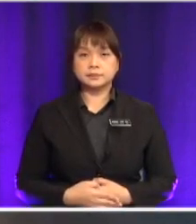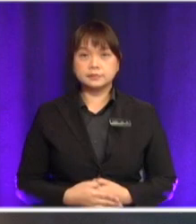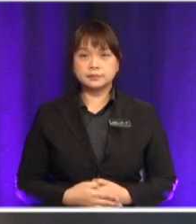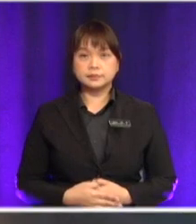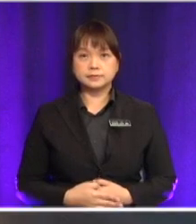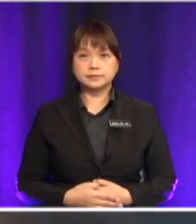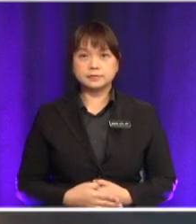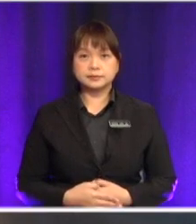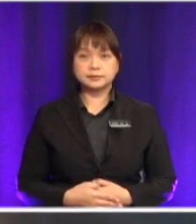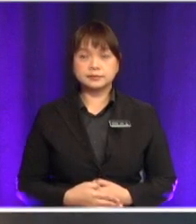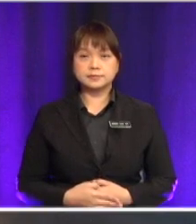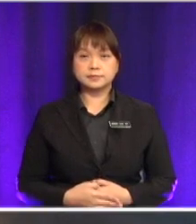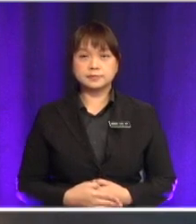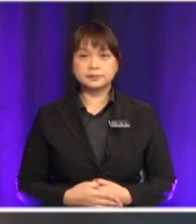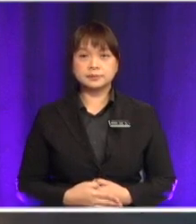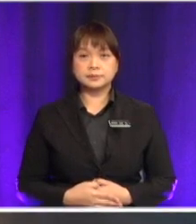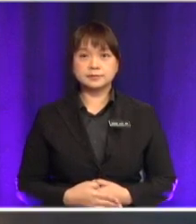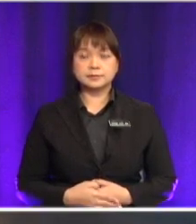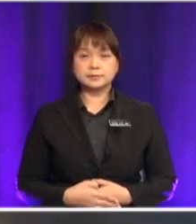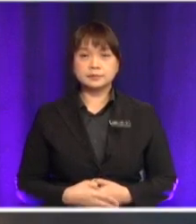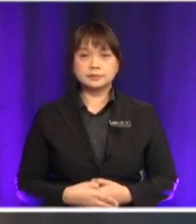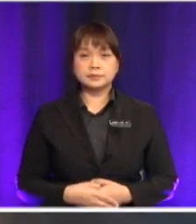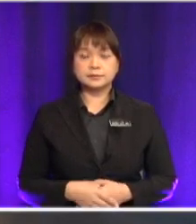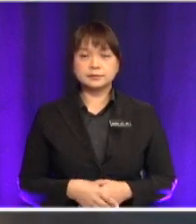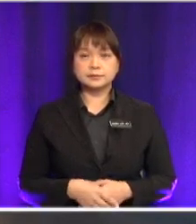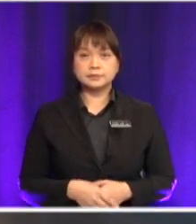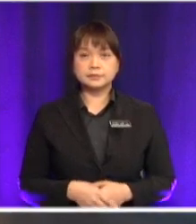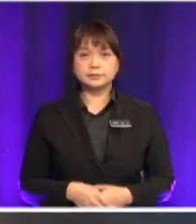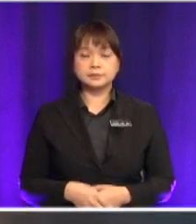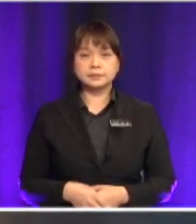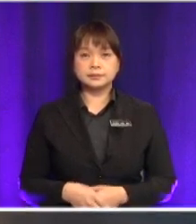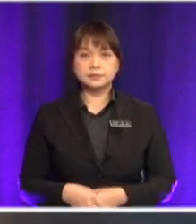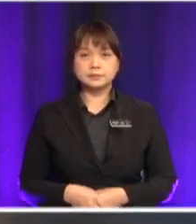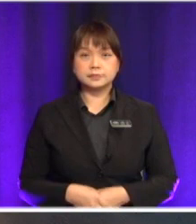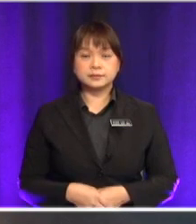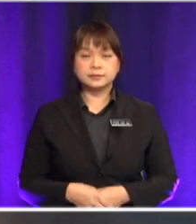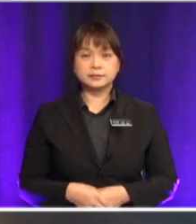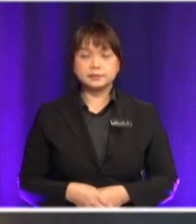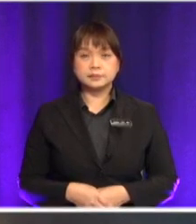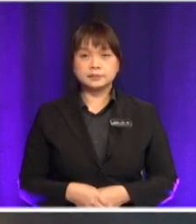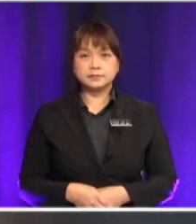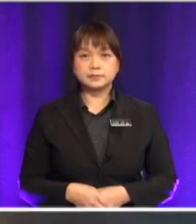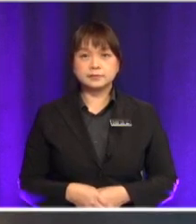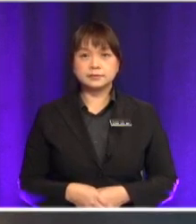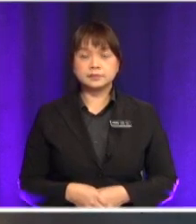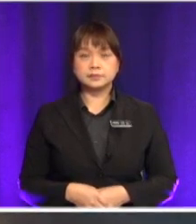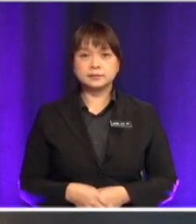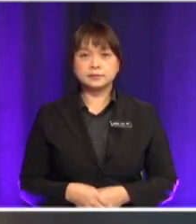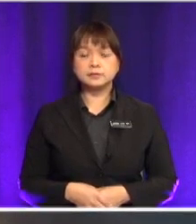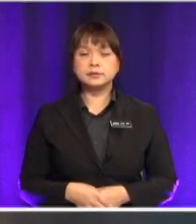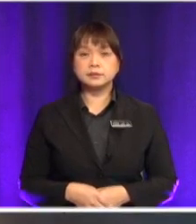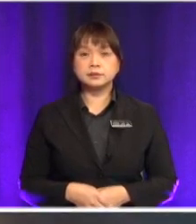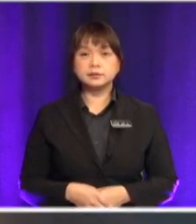she's in black and white. Oh yes, she's being retro for today. Yes. And also to kickstart and warm things